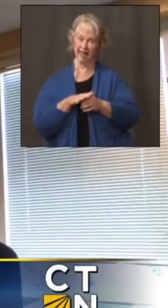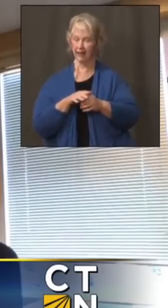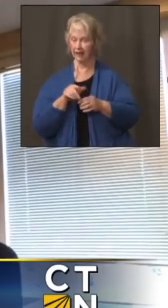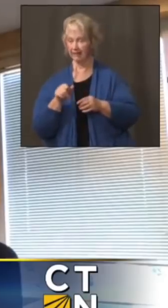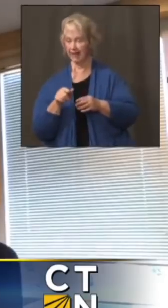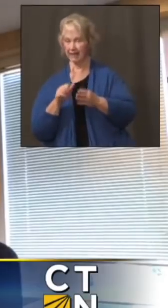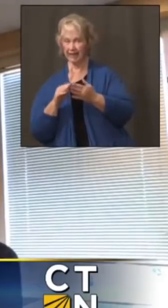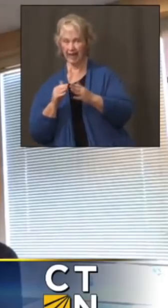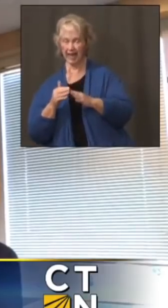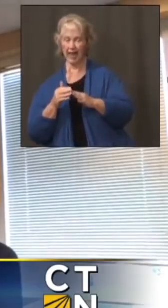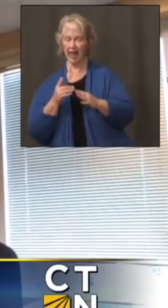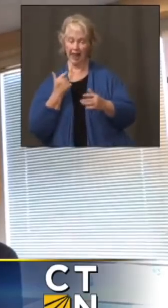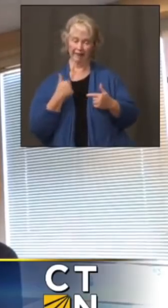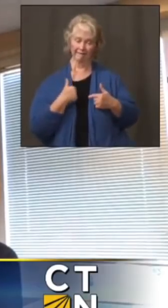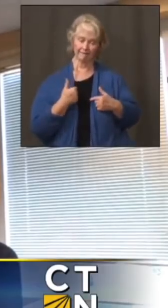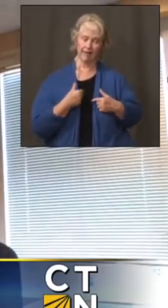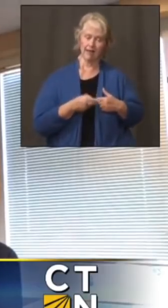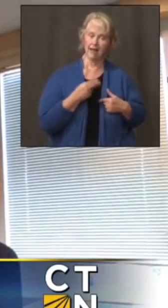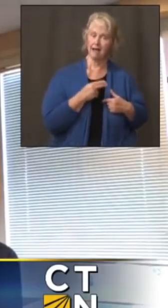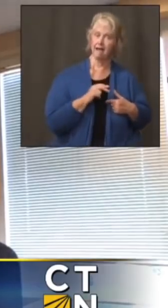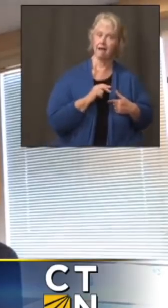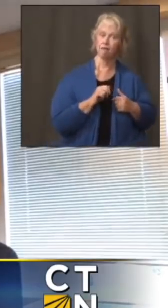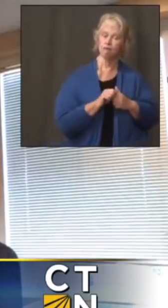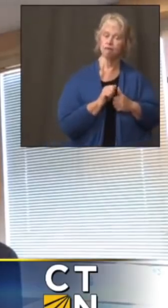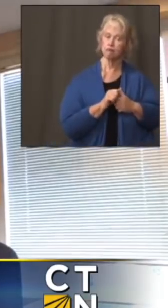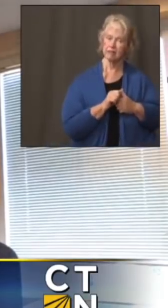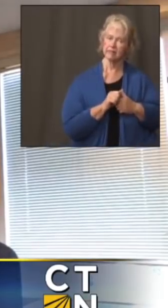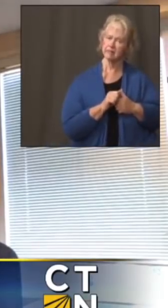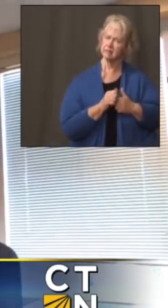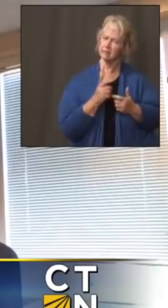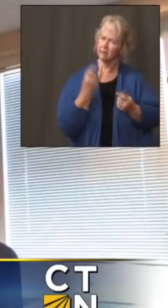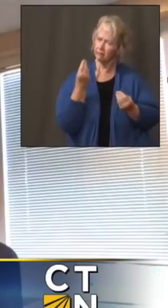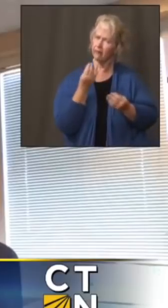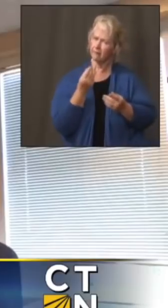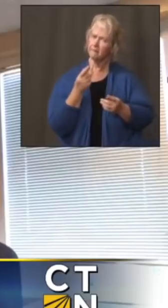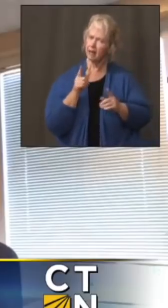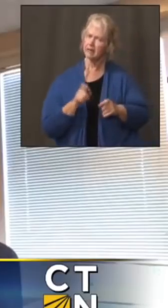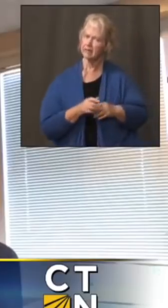have a high risk condition, you might want to consider getting tested.